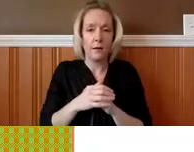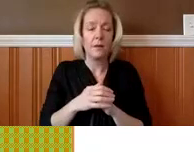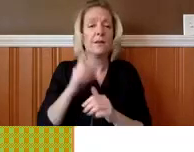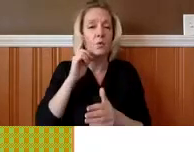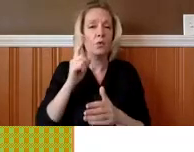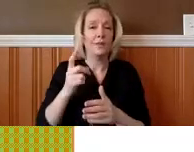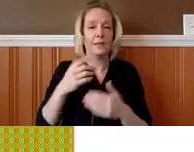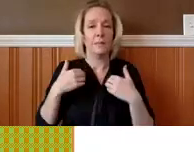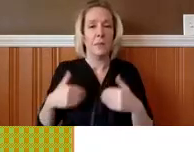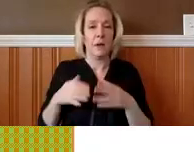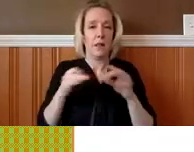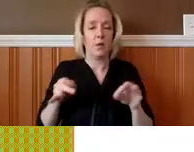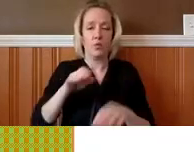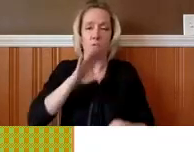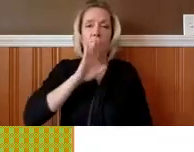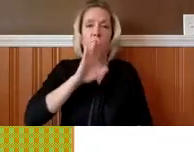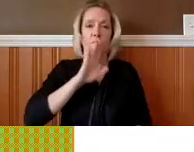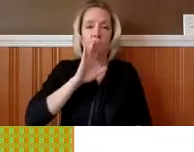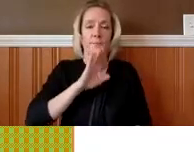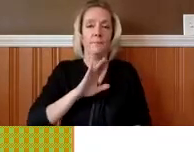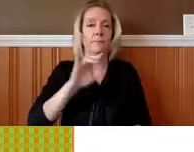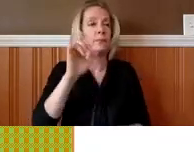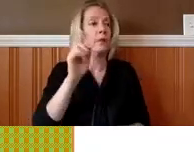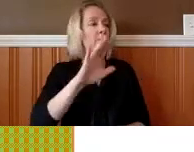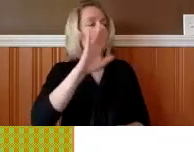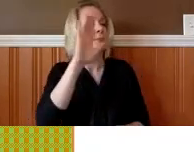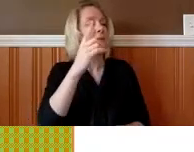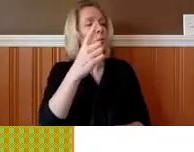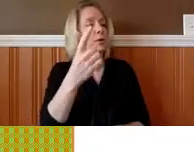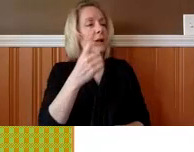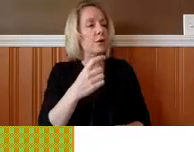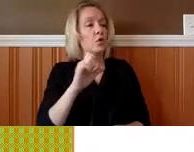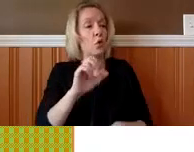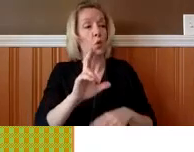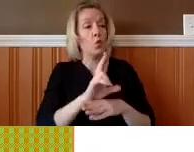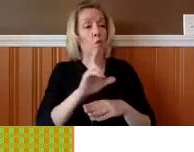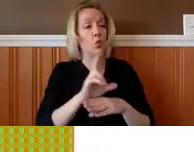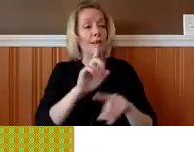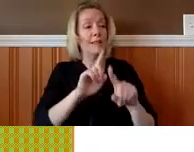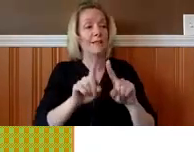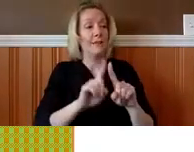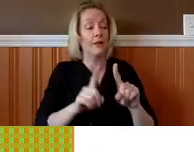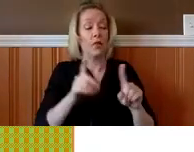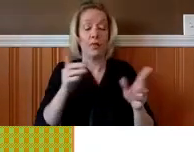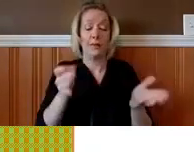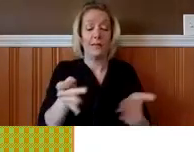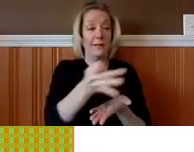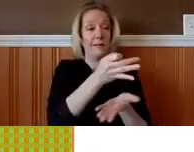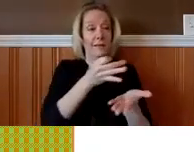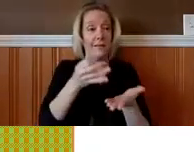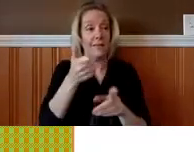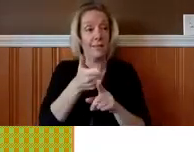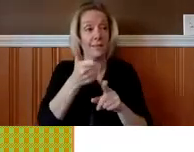frustrated. Yes. Question, sorry. So does the use of varied colors of discs create the complexity?